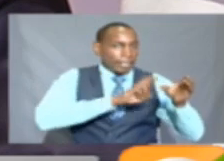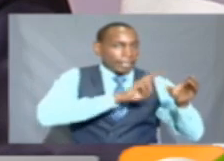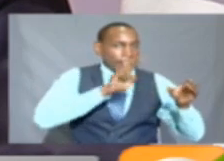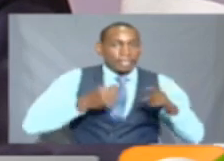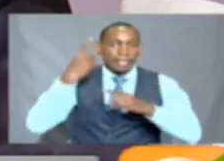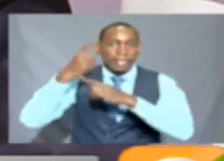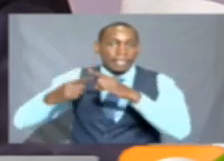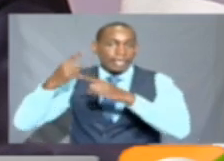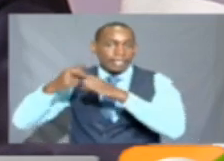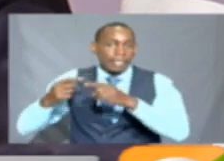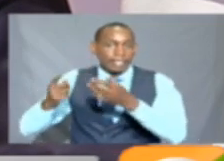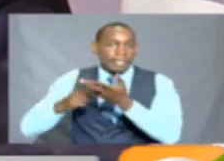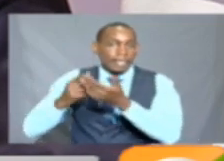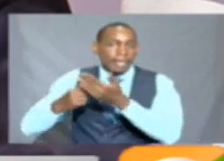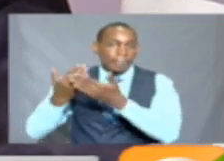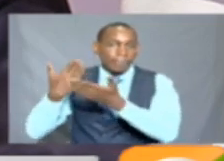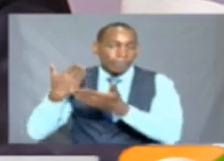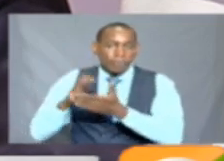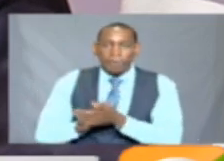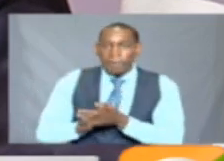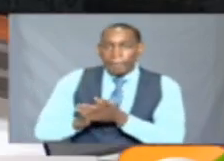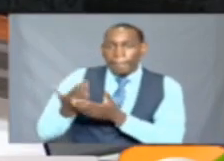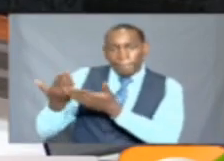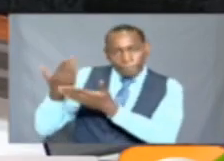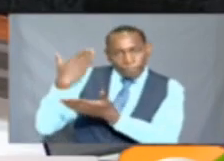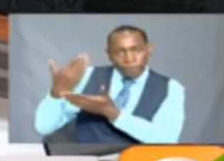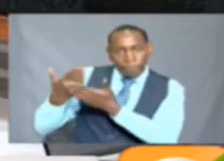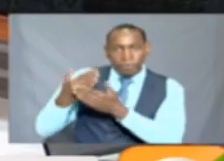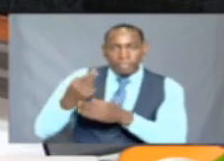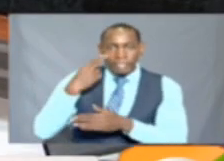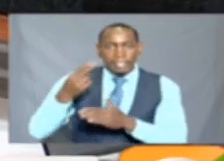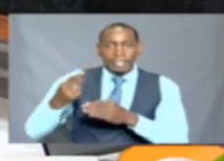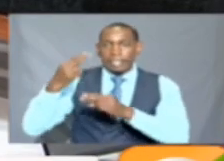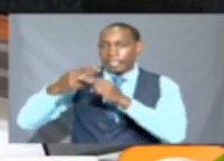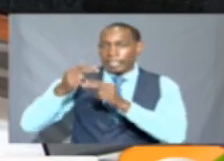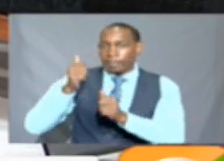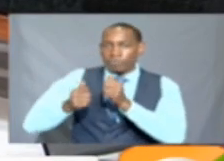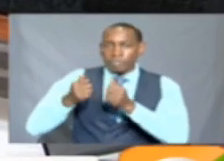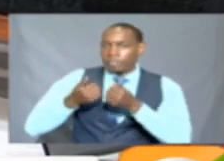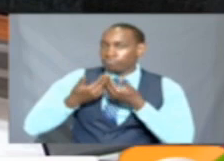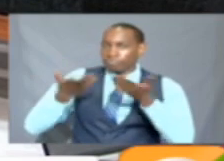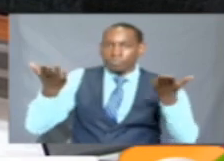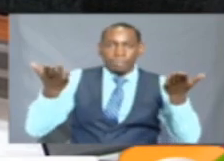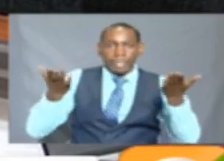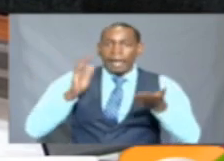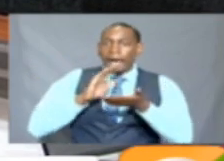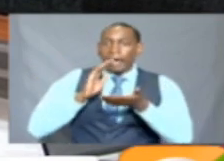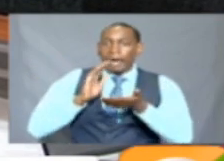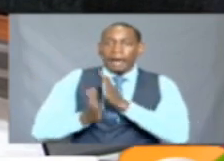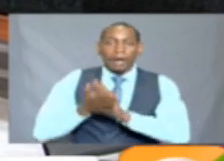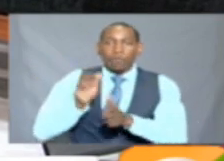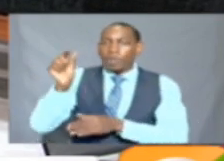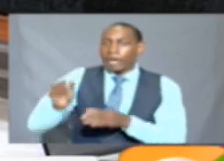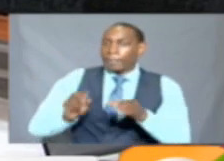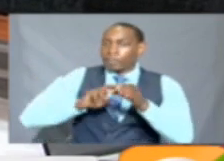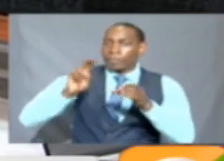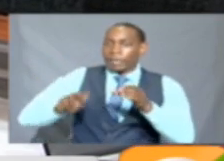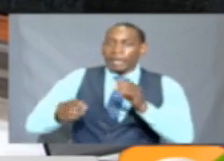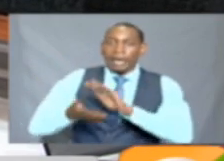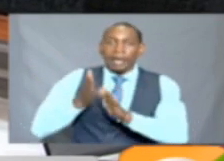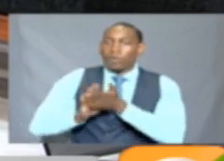ago? The last one, DPP. Look at these names that are thrown around all over the place. Nobody's resigning. Nobody